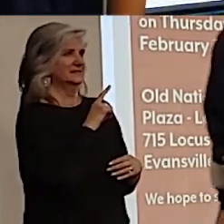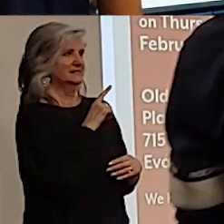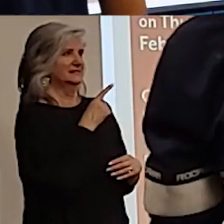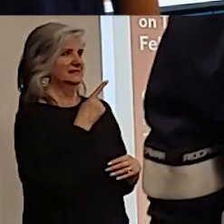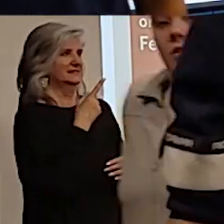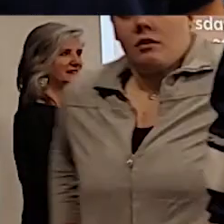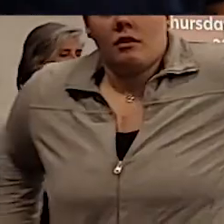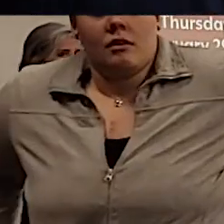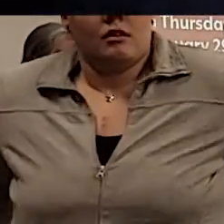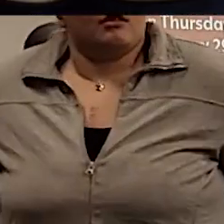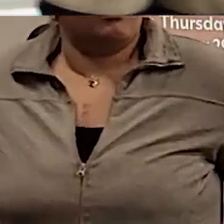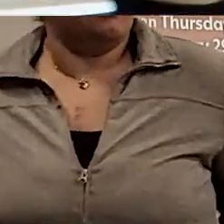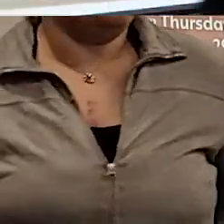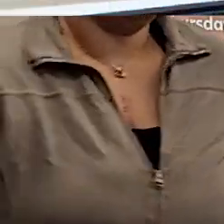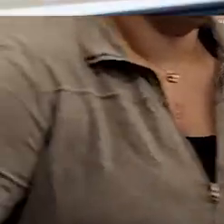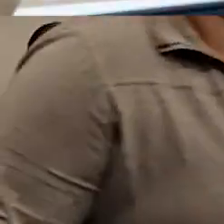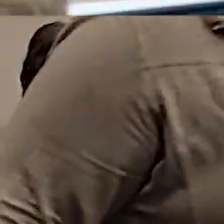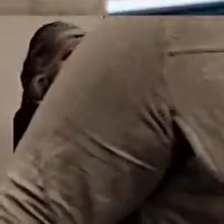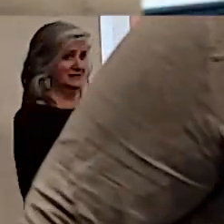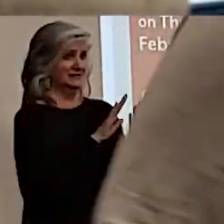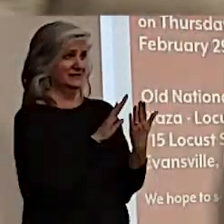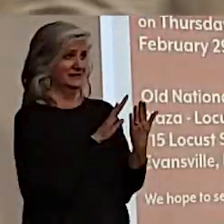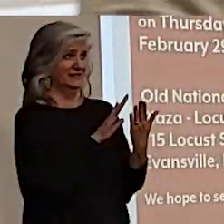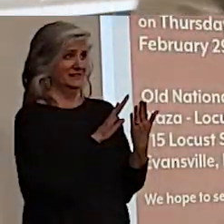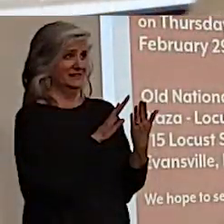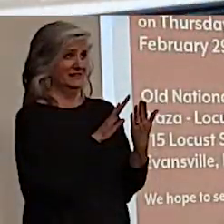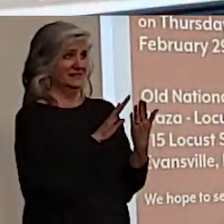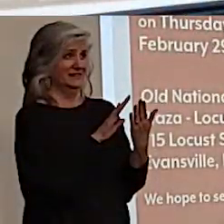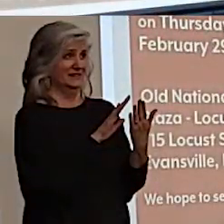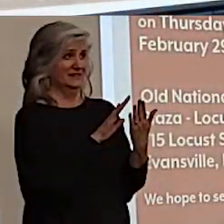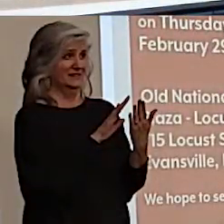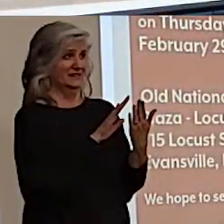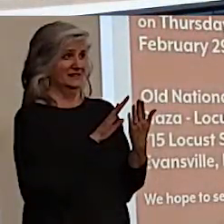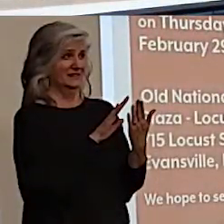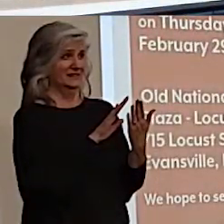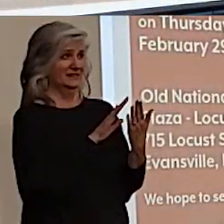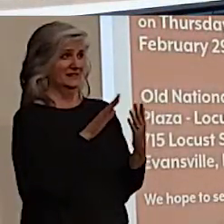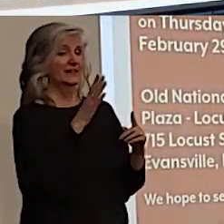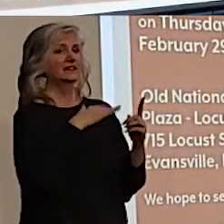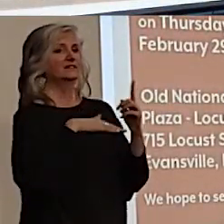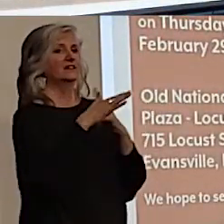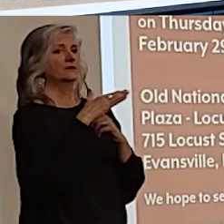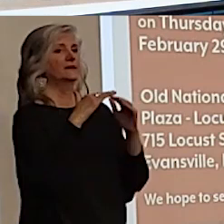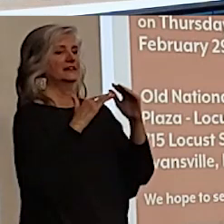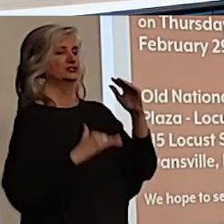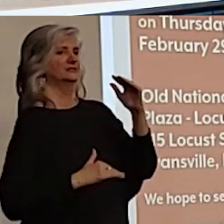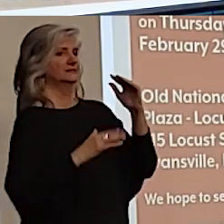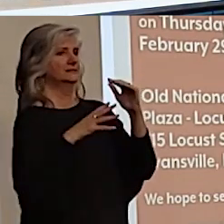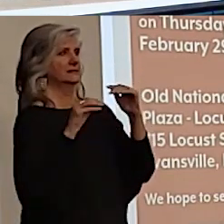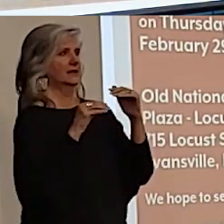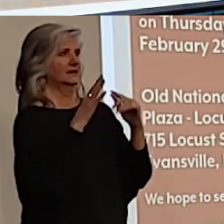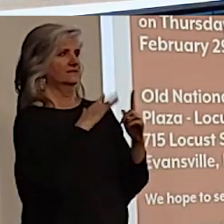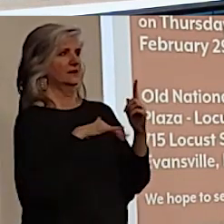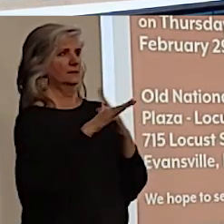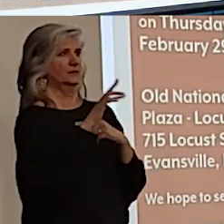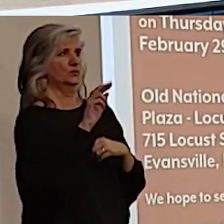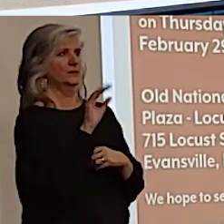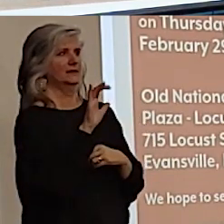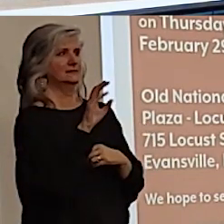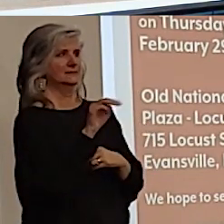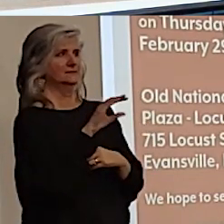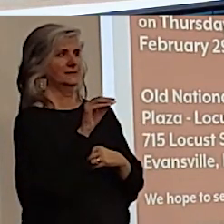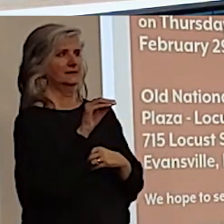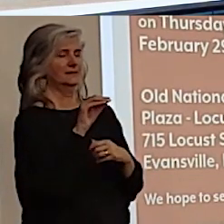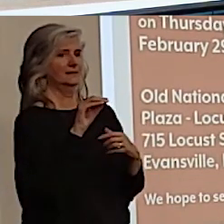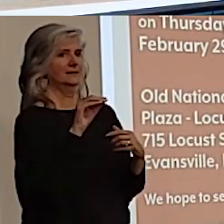is present, you know, current, continues to be the reality of environmental injustice and environmental racism and climate